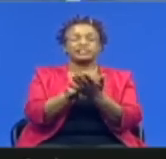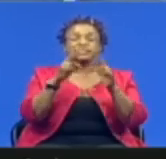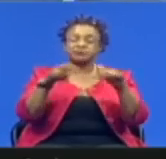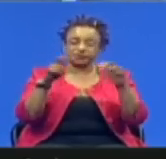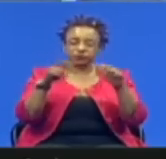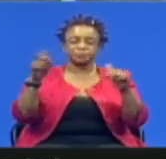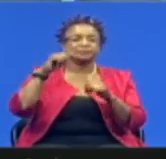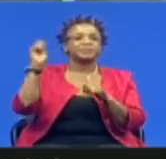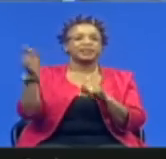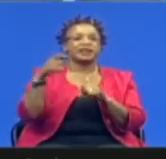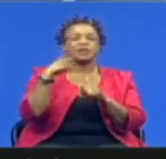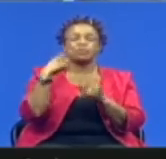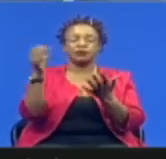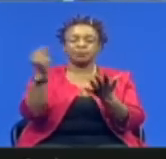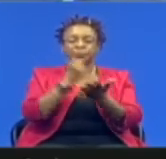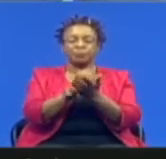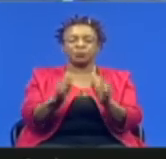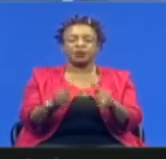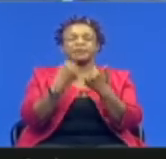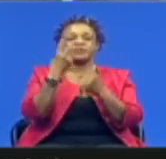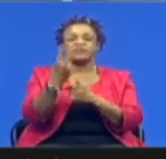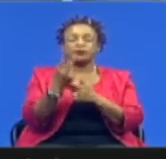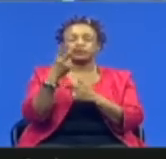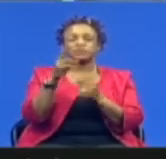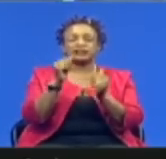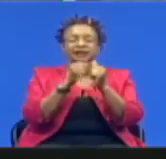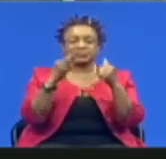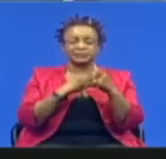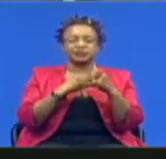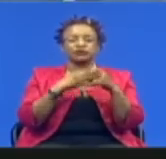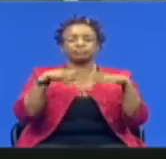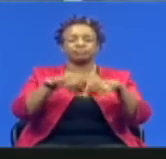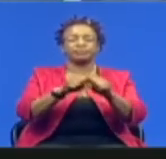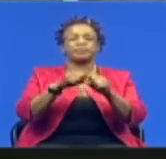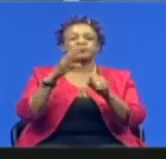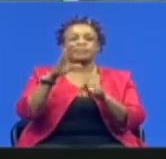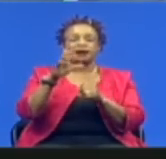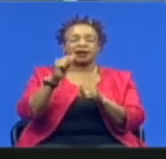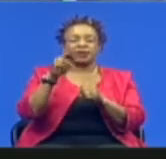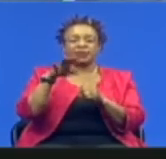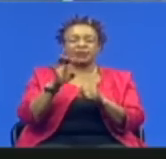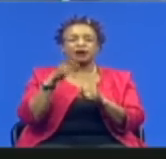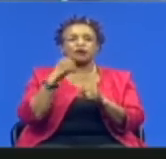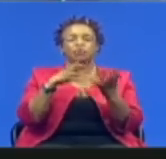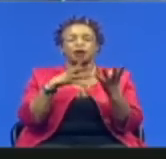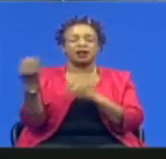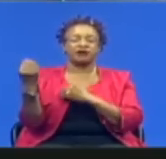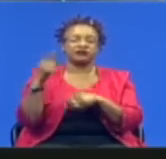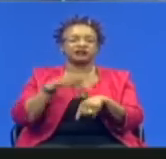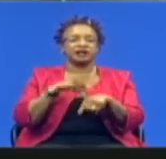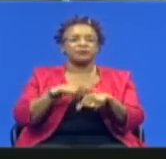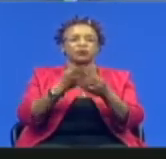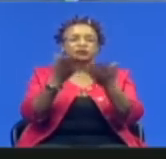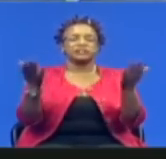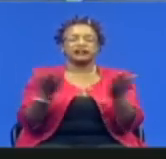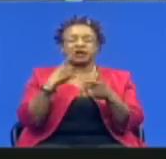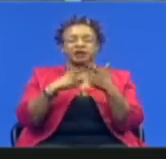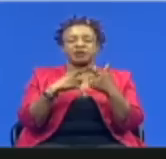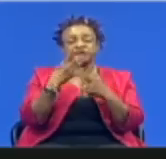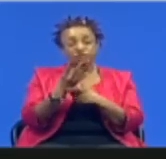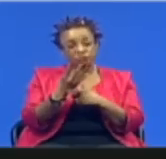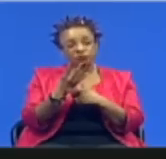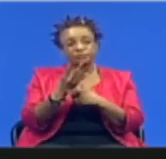Kenyan, whose appointment will take effect in February 2018, is to succeed Clare Brady, who left the fund after heading the office for close to 4 years.